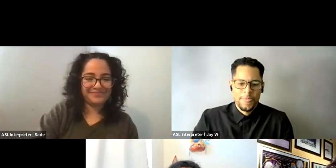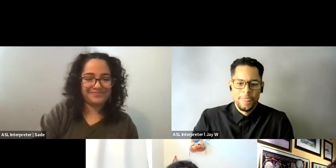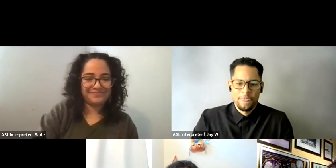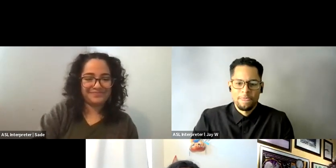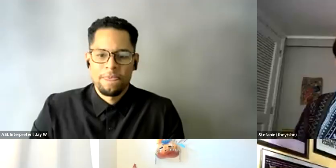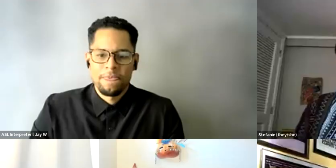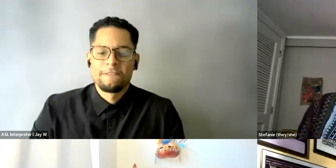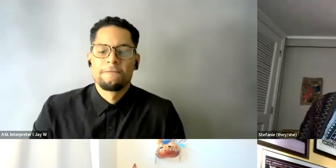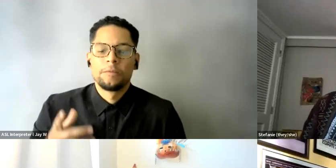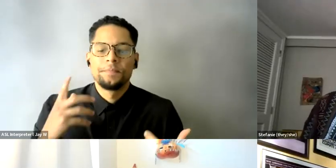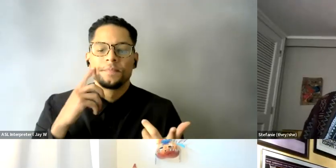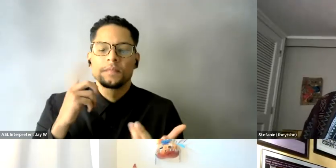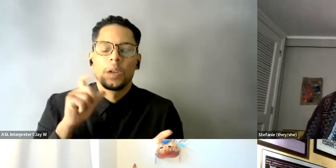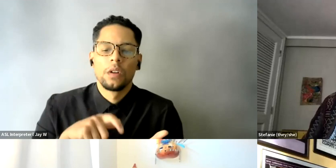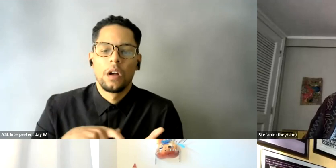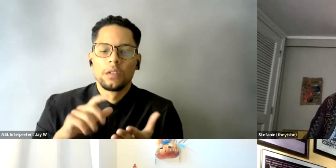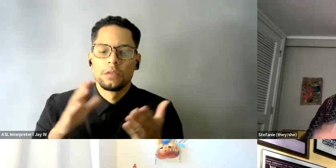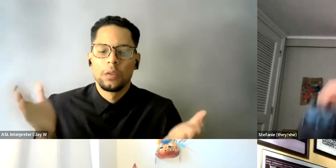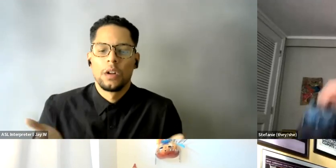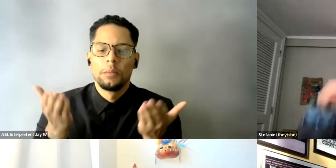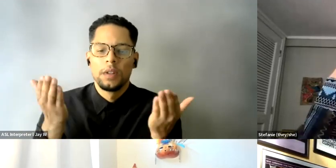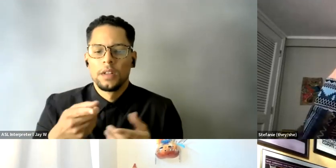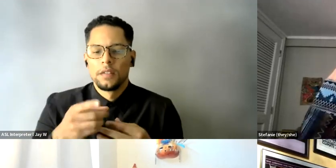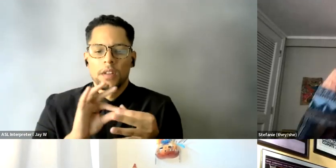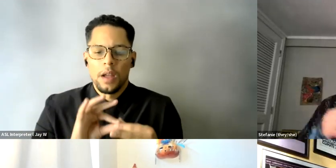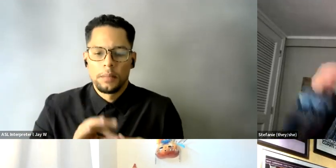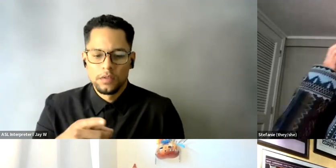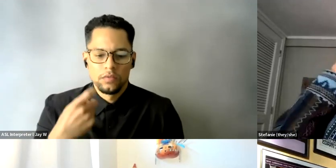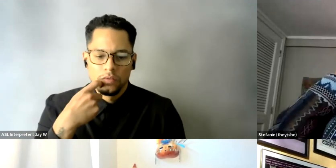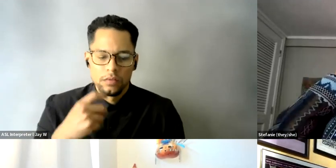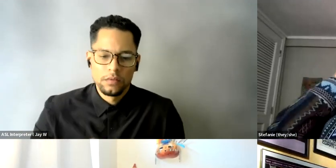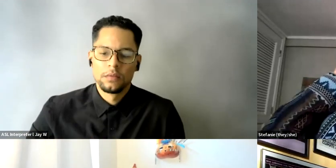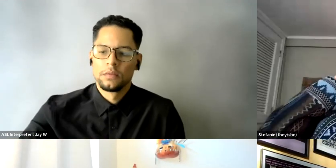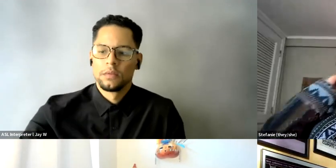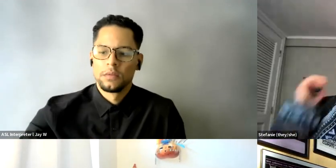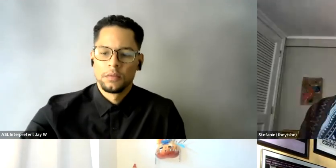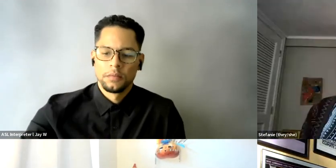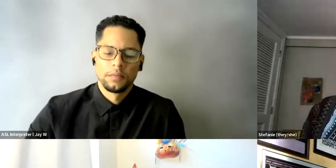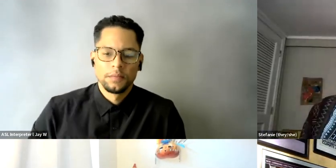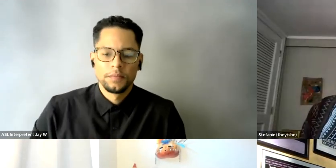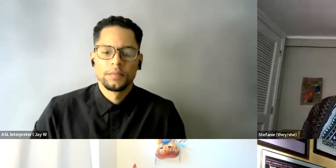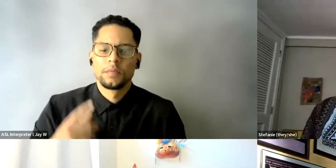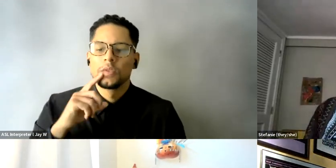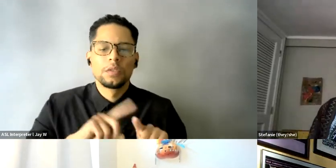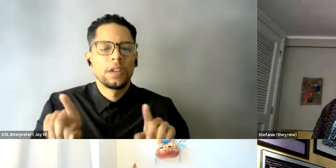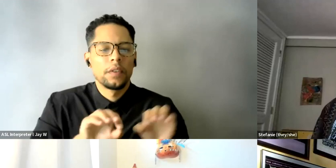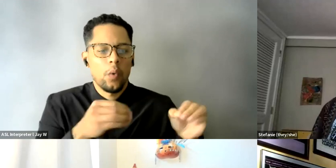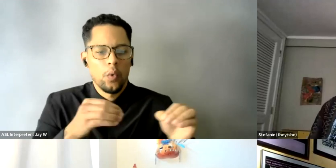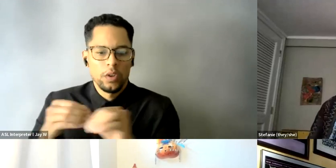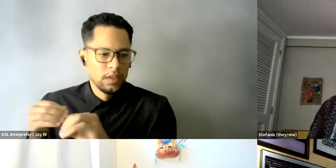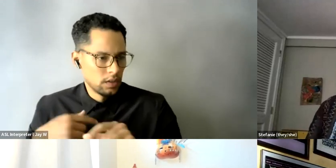I want to also just like uplift a lot of what you said. I've been, you know, talking to a lot of different organizations around the